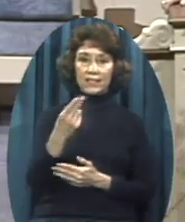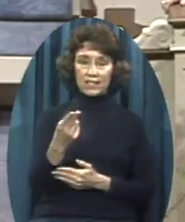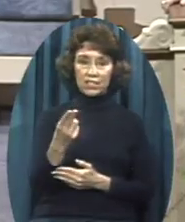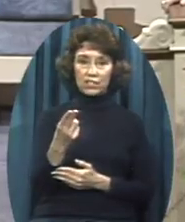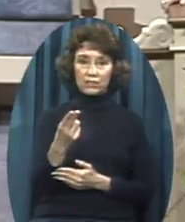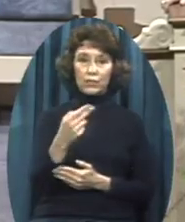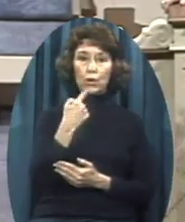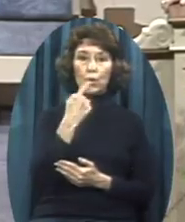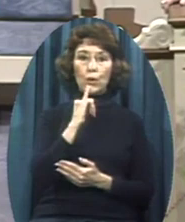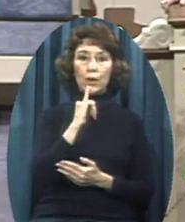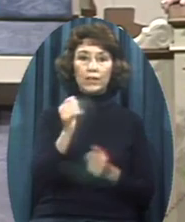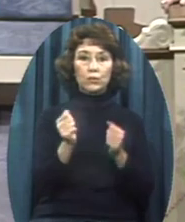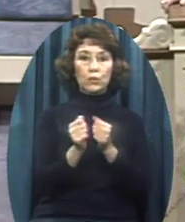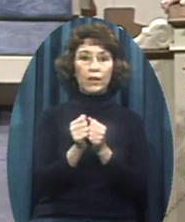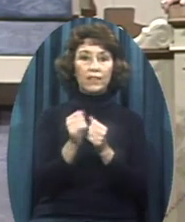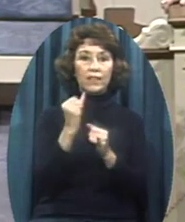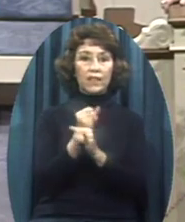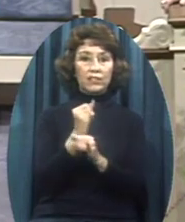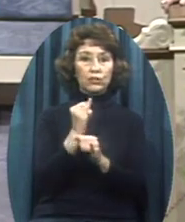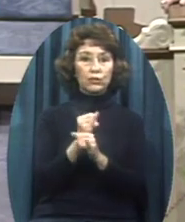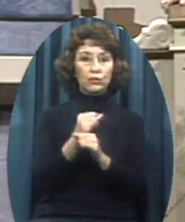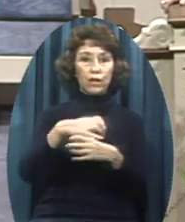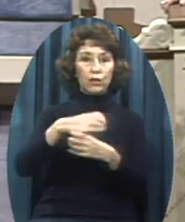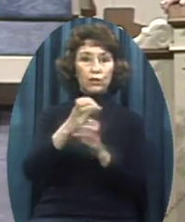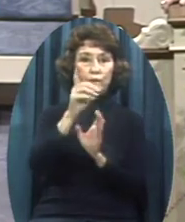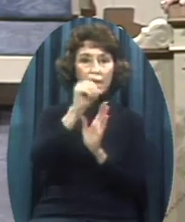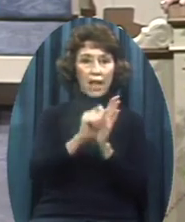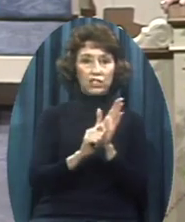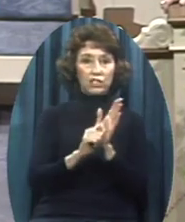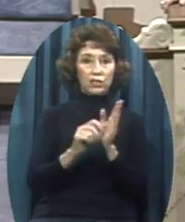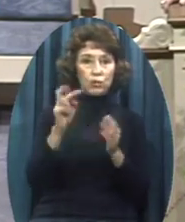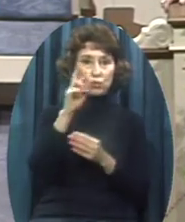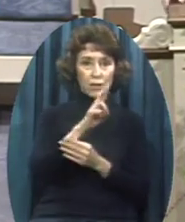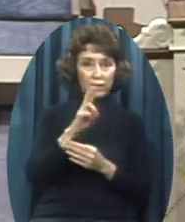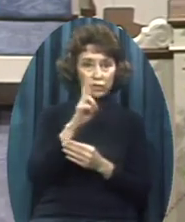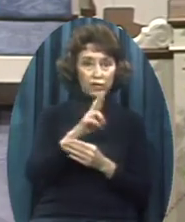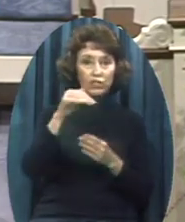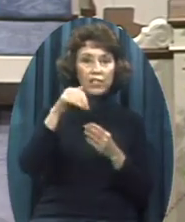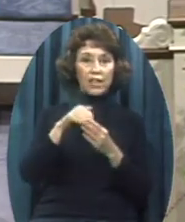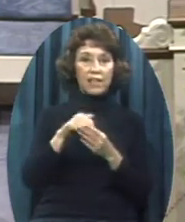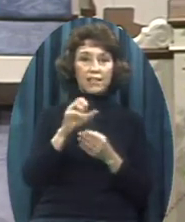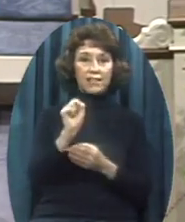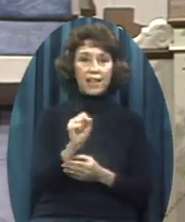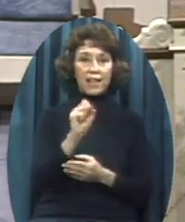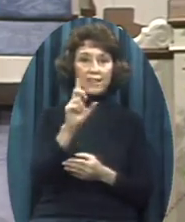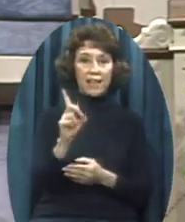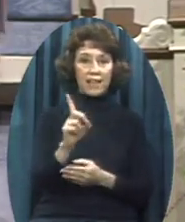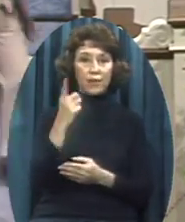Diego to come and lead us in prayer. Dr. Dwayne Gish.